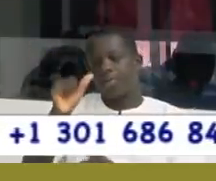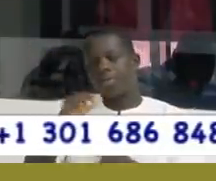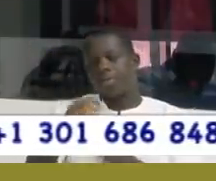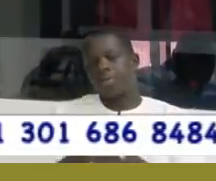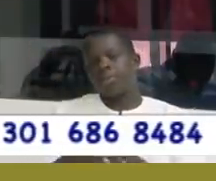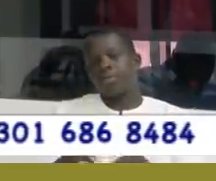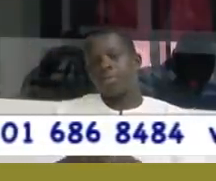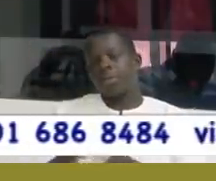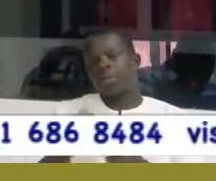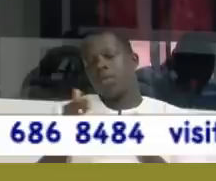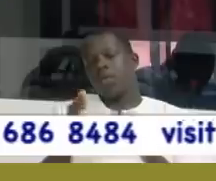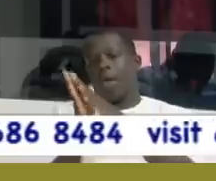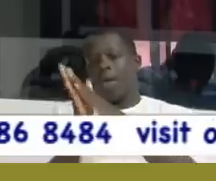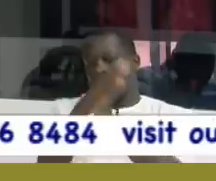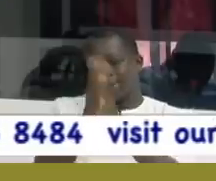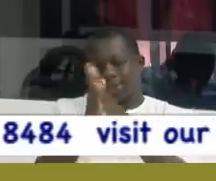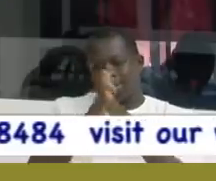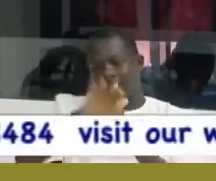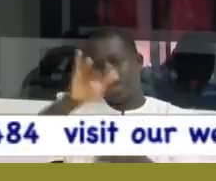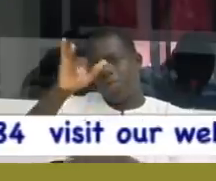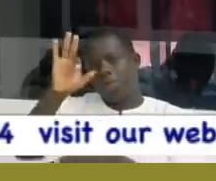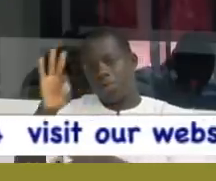and blame Yankuba